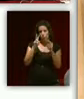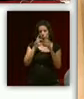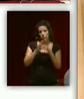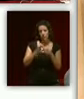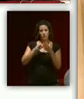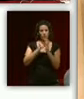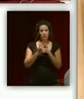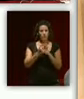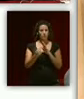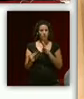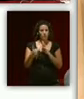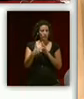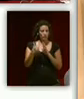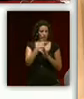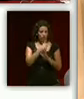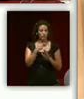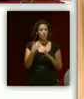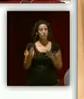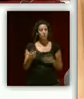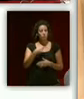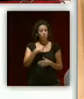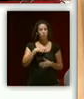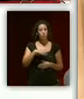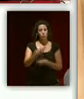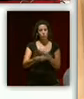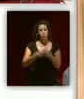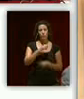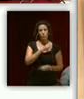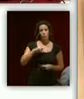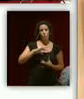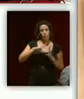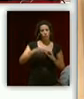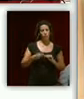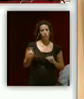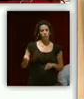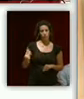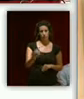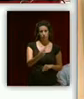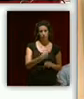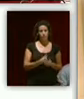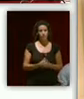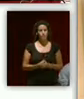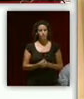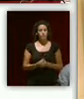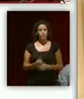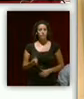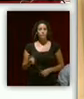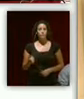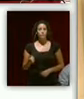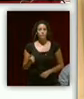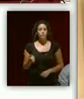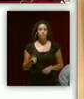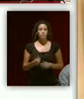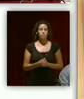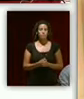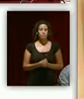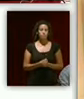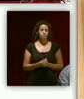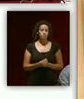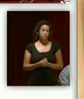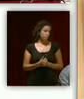all macros and everything that has to do with the enter system to his joystick, but this can be done in an individual basis for each person.